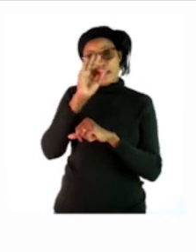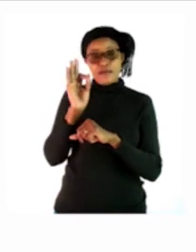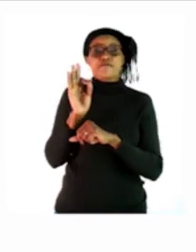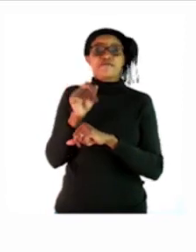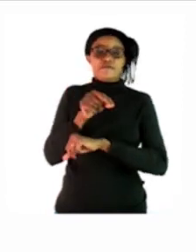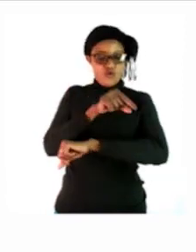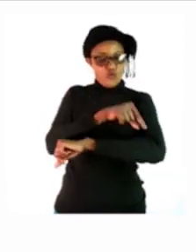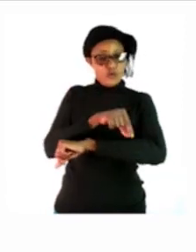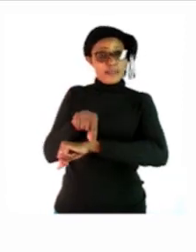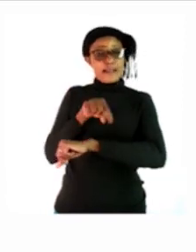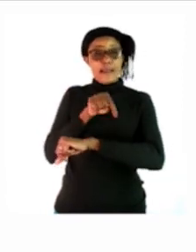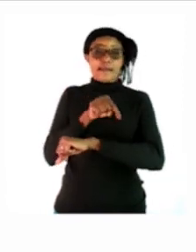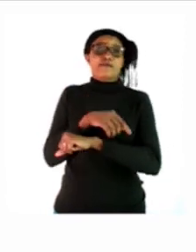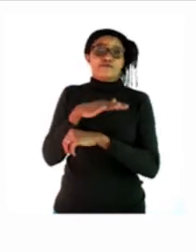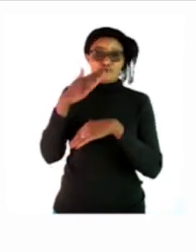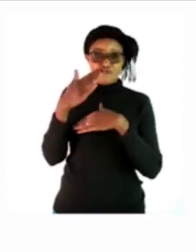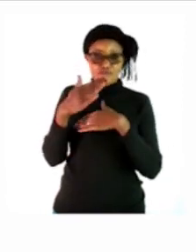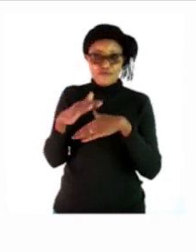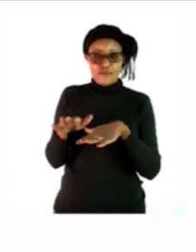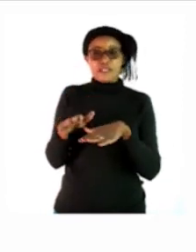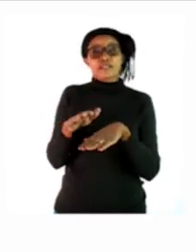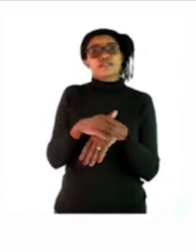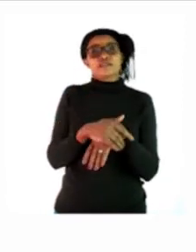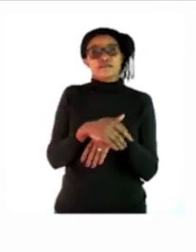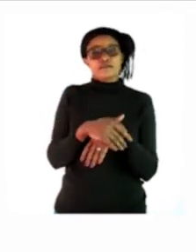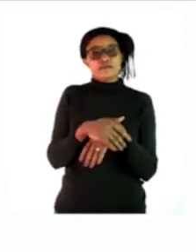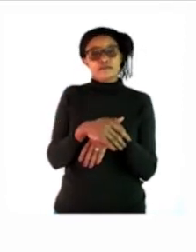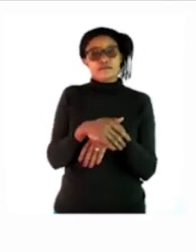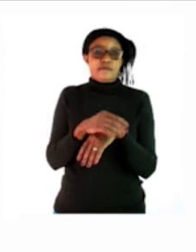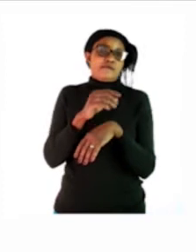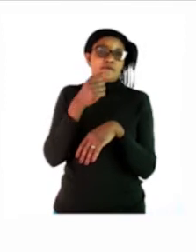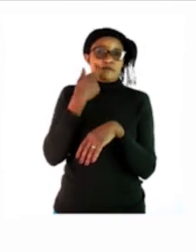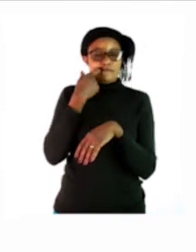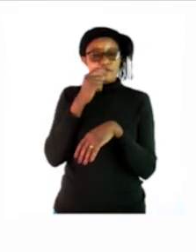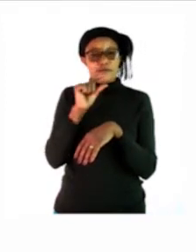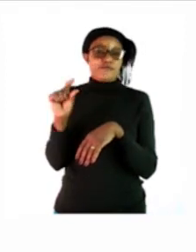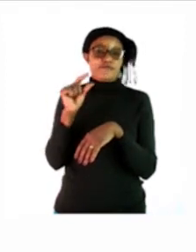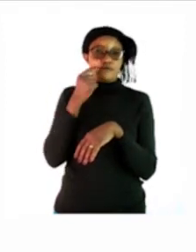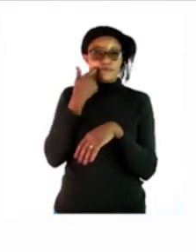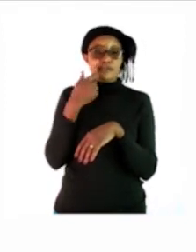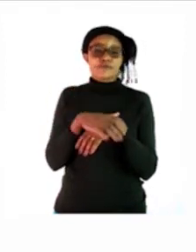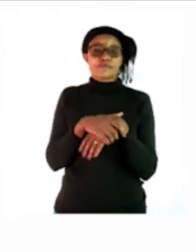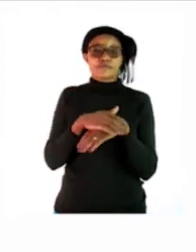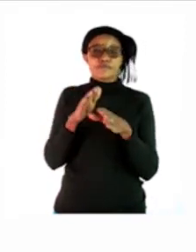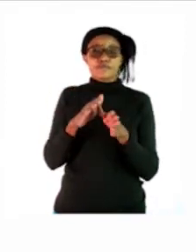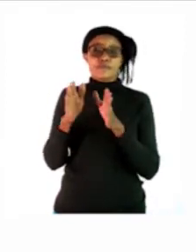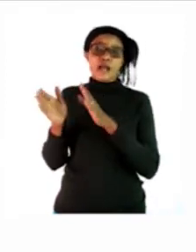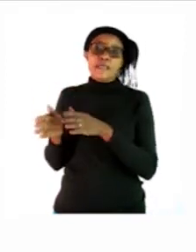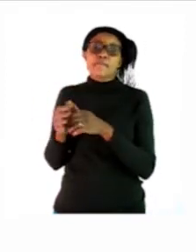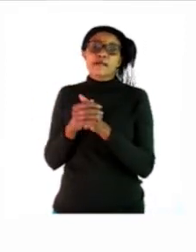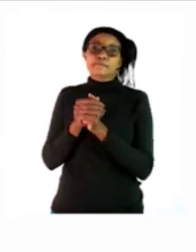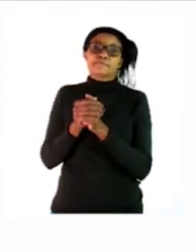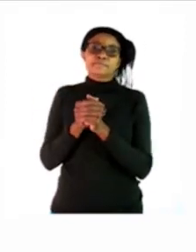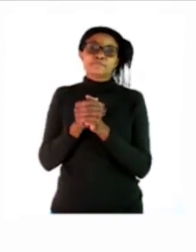to be able to complete the word fish. Let's go to the next part.